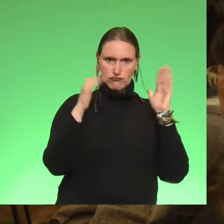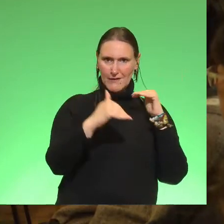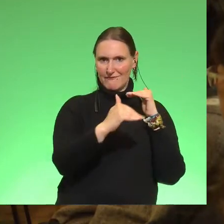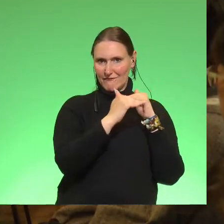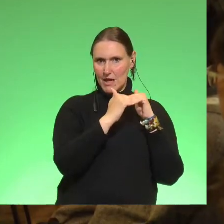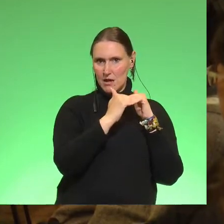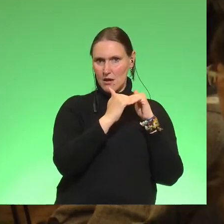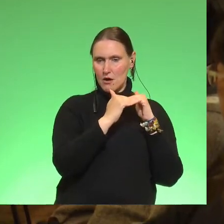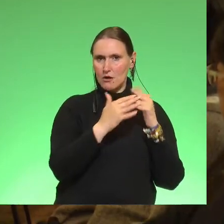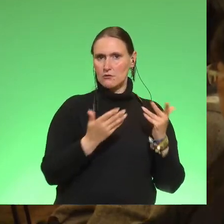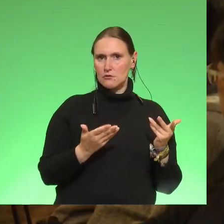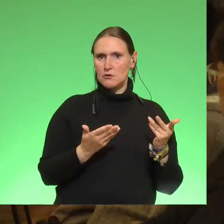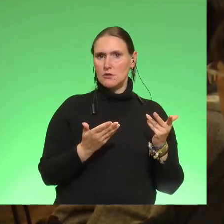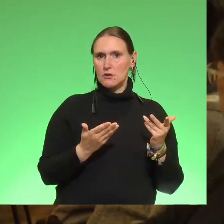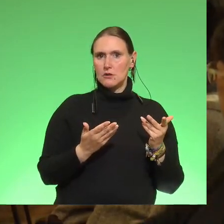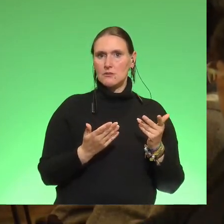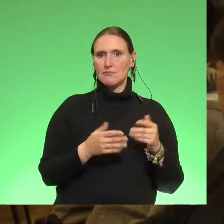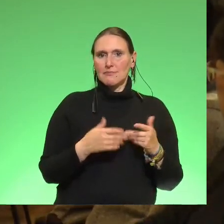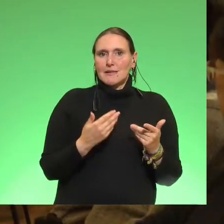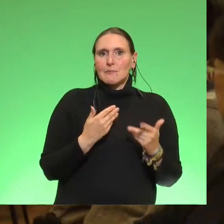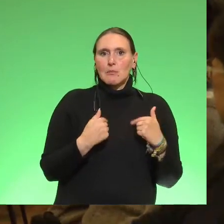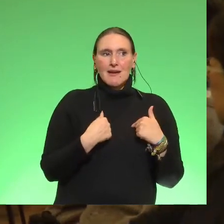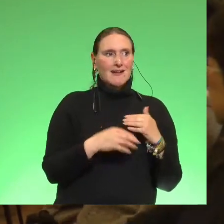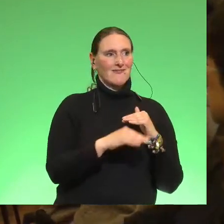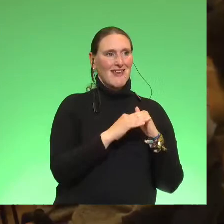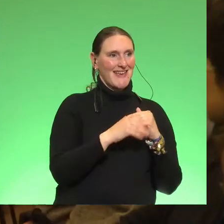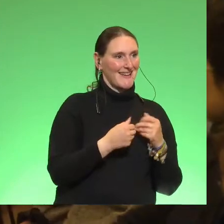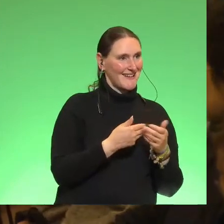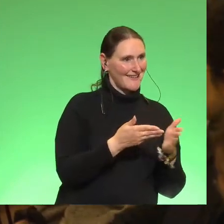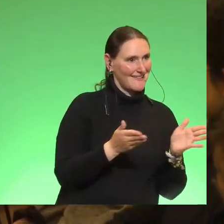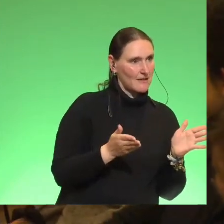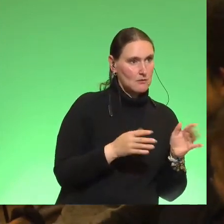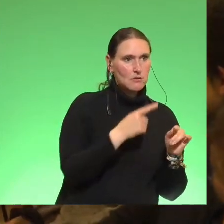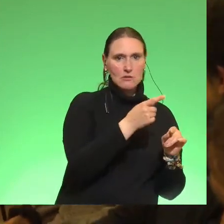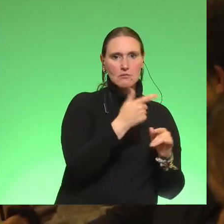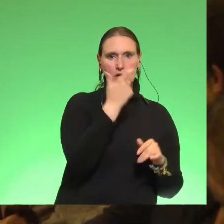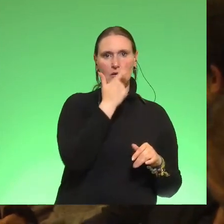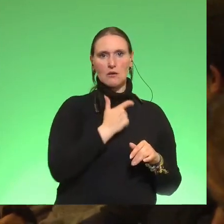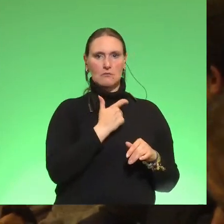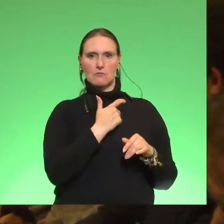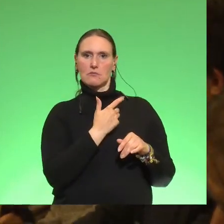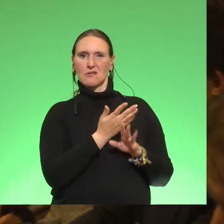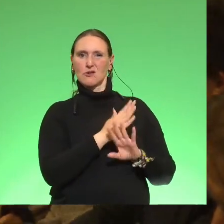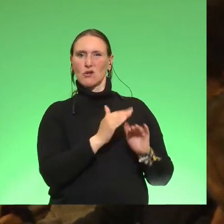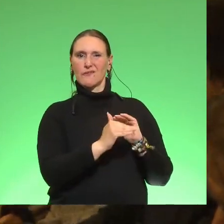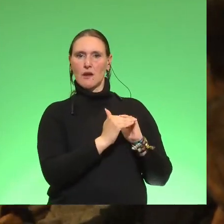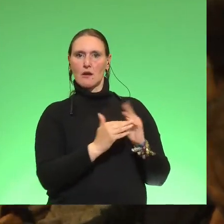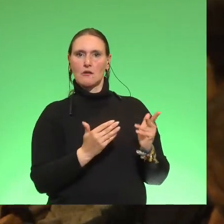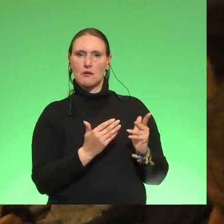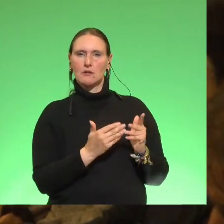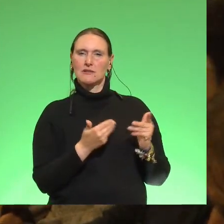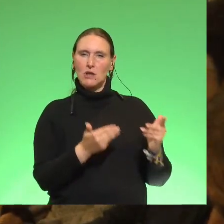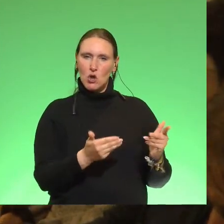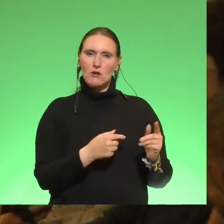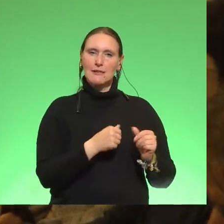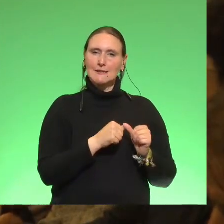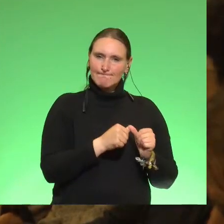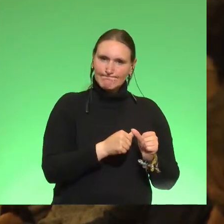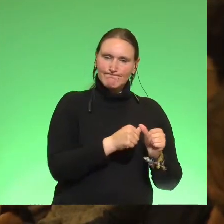things happen not unfair to you, that will slowly turns out to be positive to,